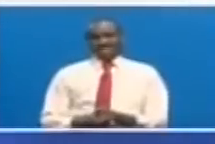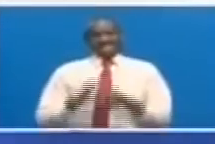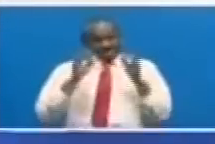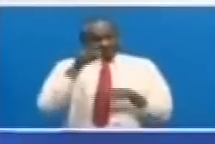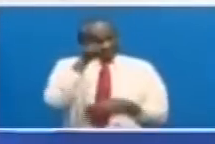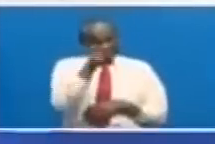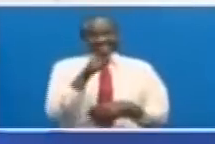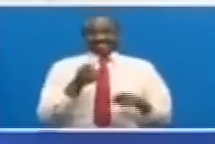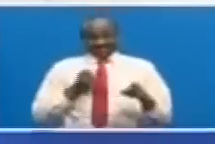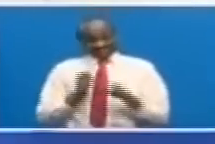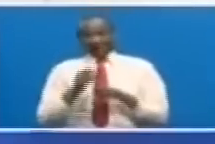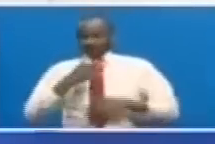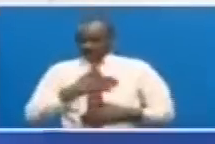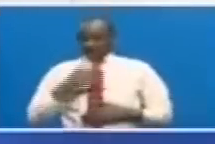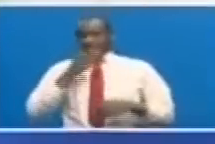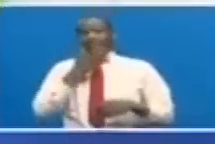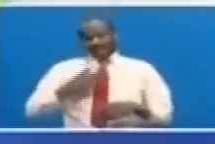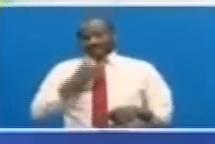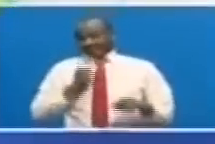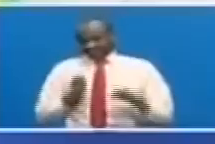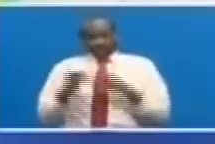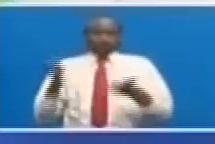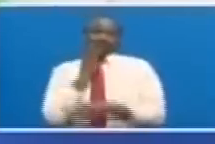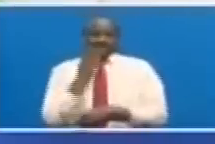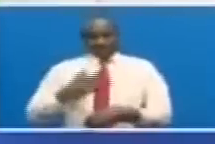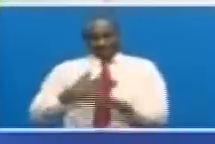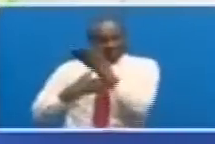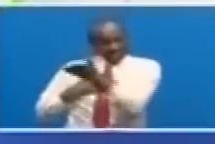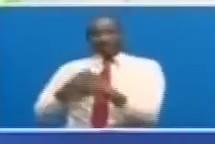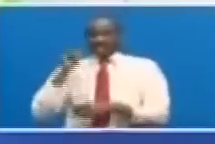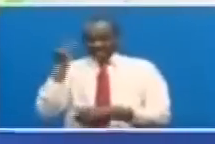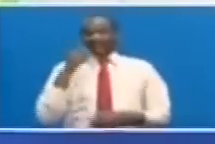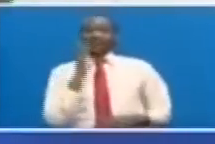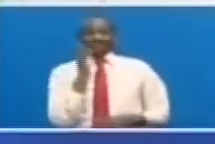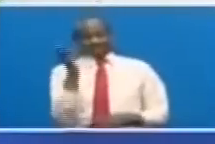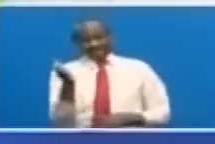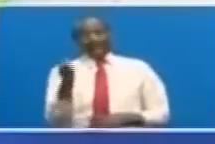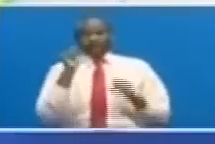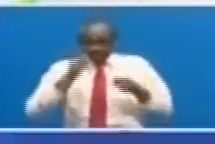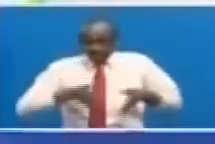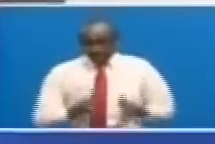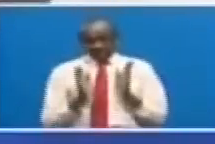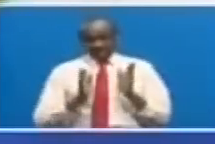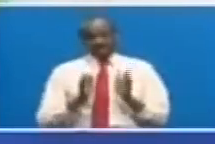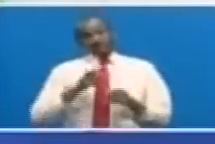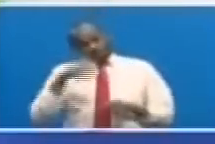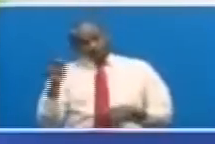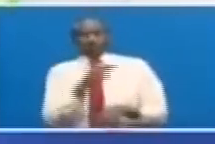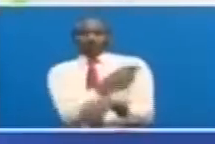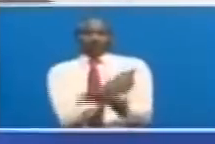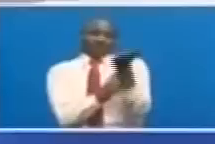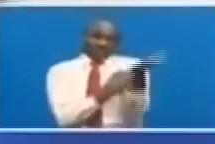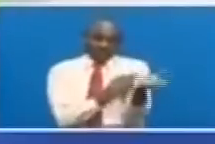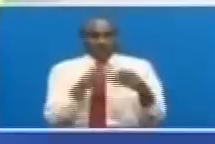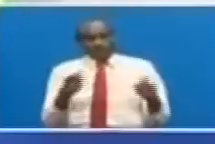sister of mine, that mother of mine, that Kenyan mother will give birth, go to a dispensary,